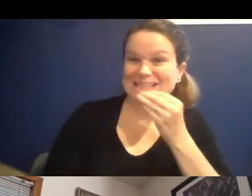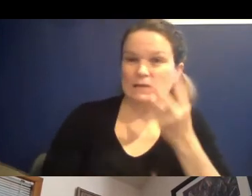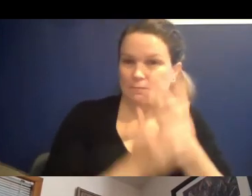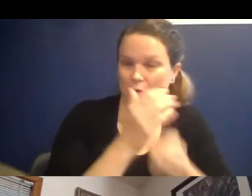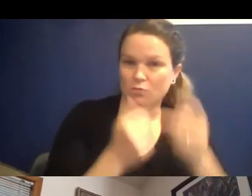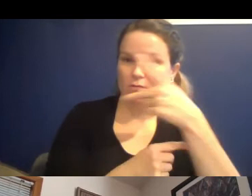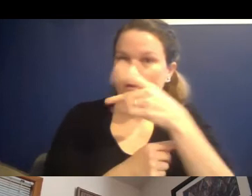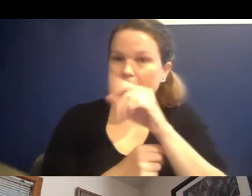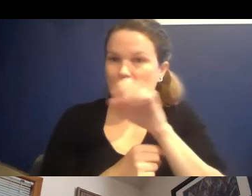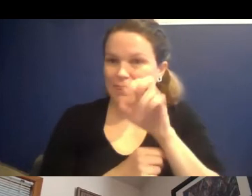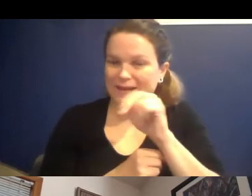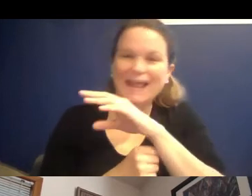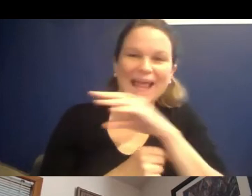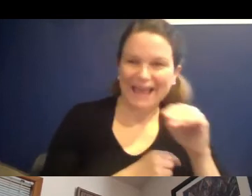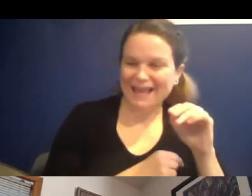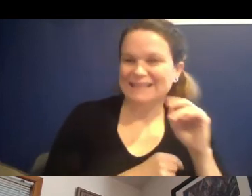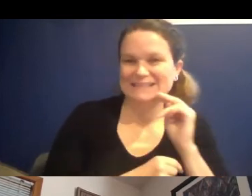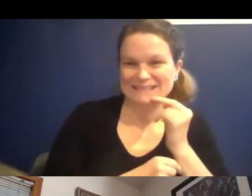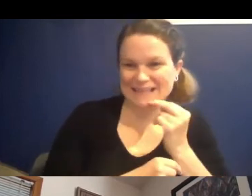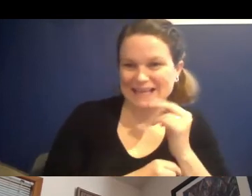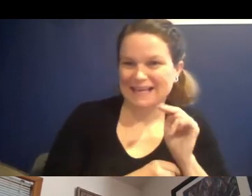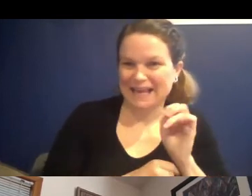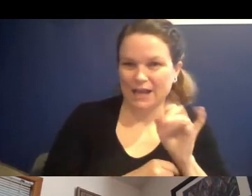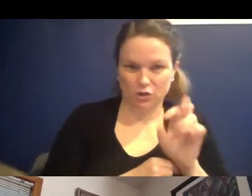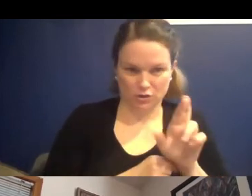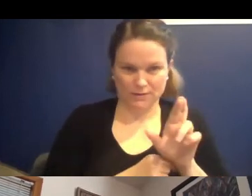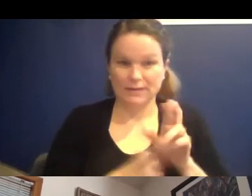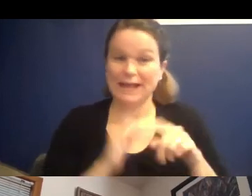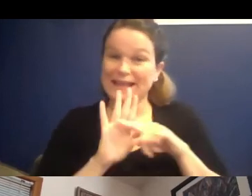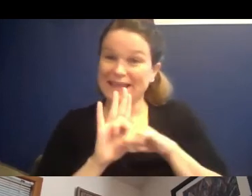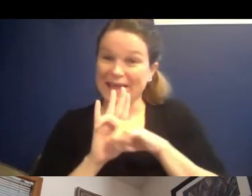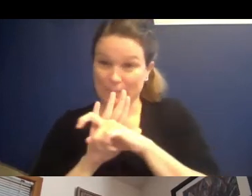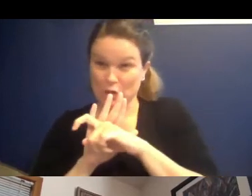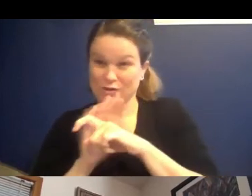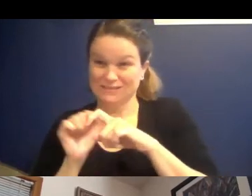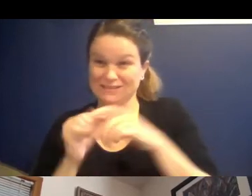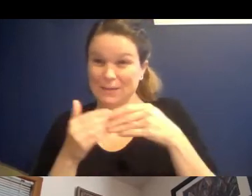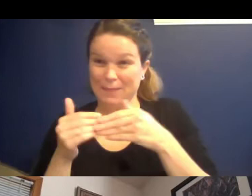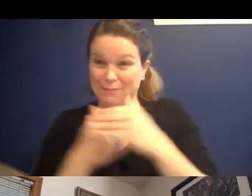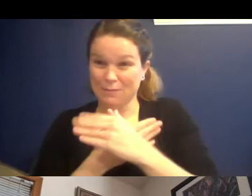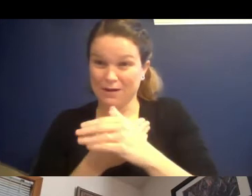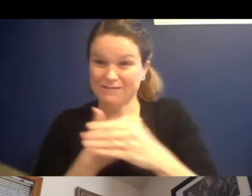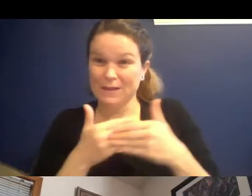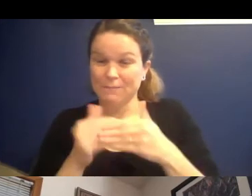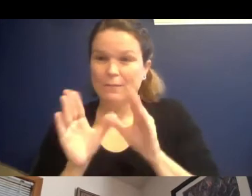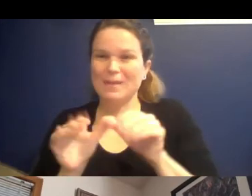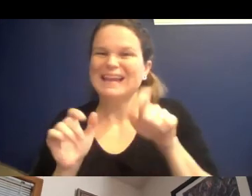Caterpillars, the baby moth or butterfly, caterpillars need something else altogether different.